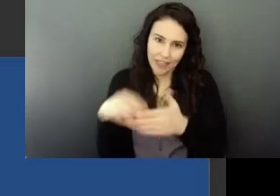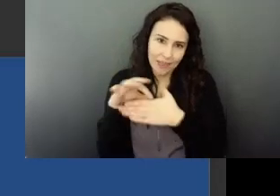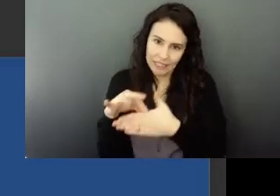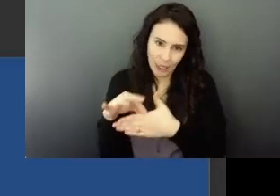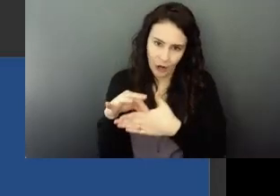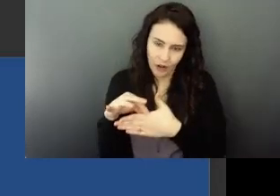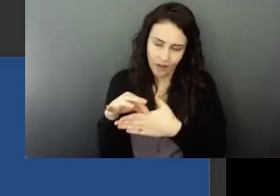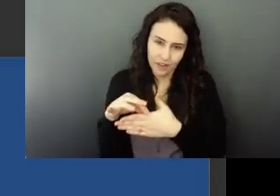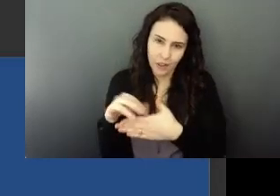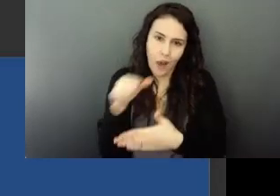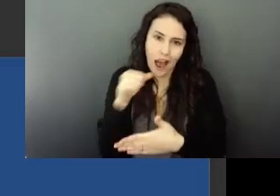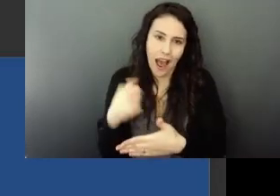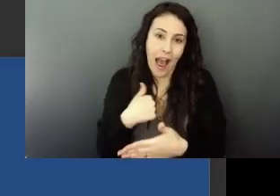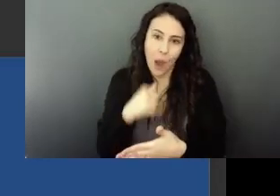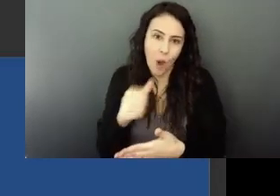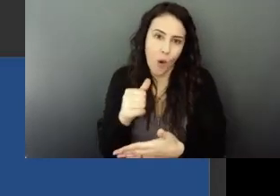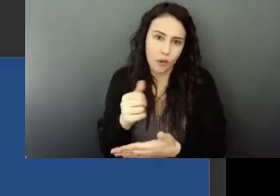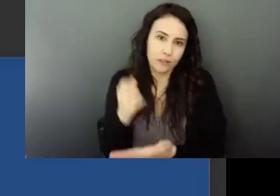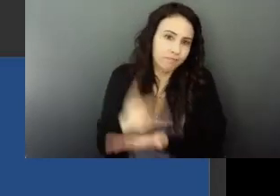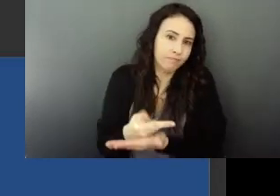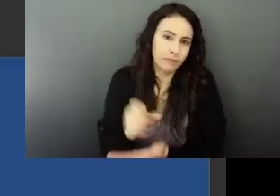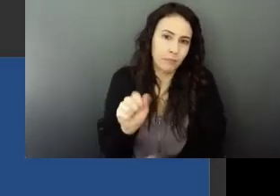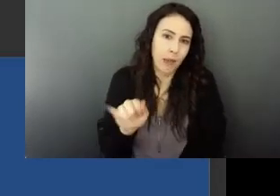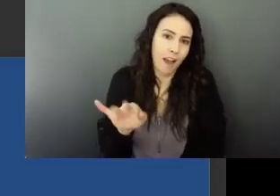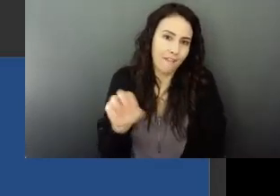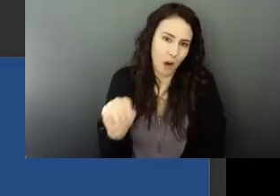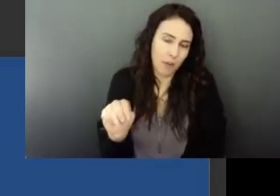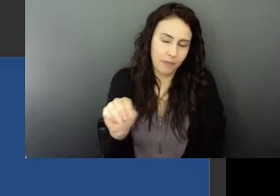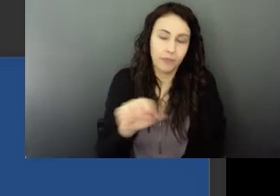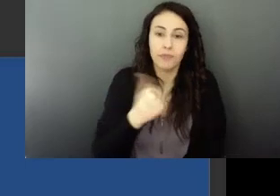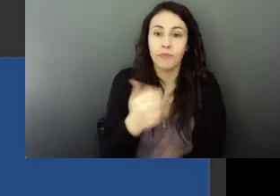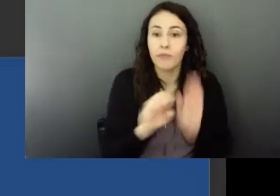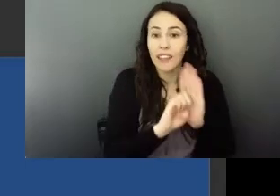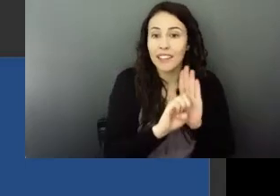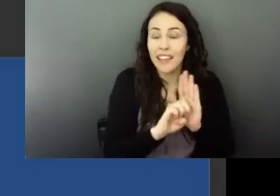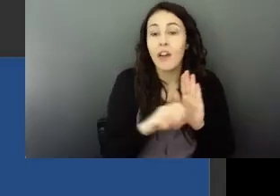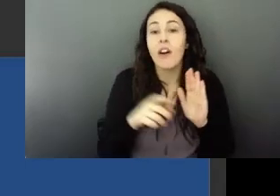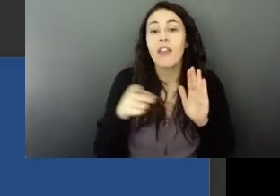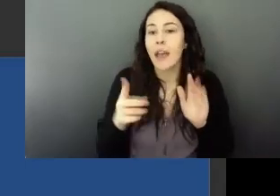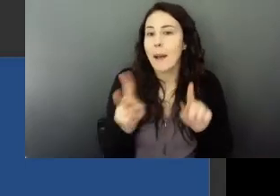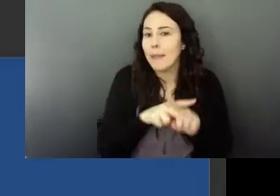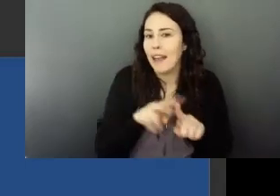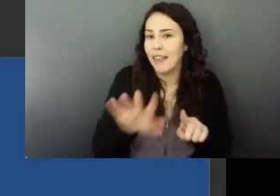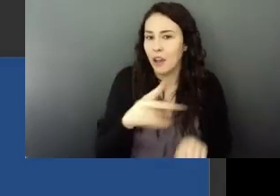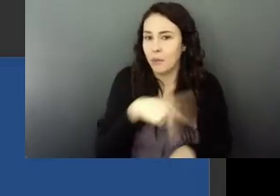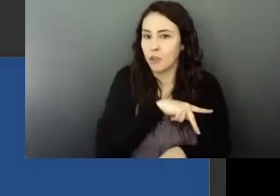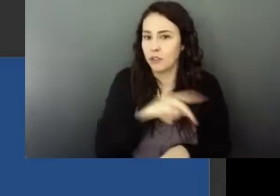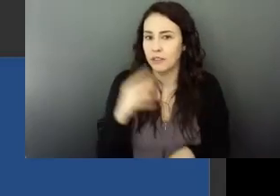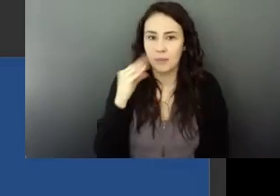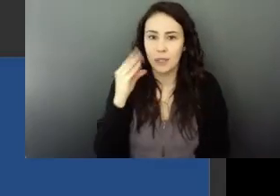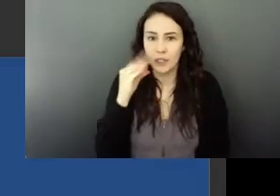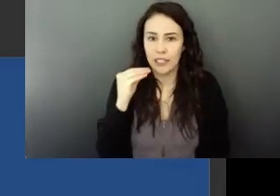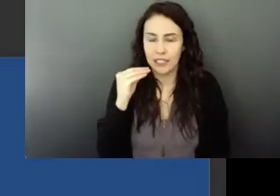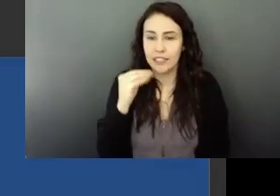Another example of what would be in a milestone post is they apply their personal experience. And this is